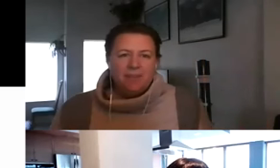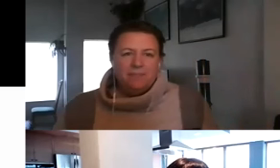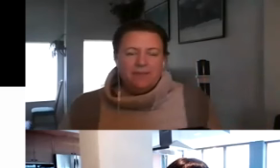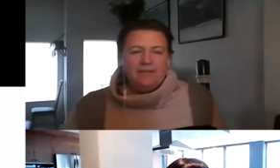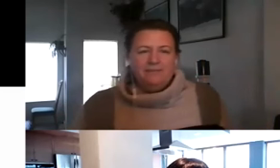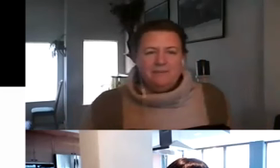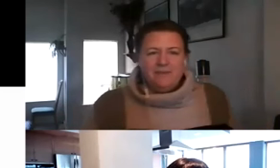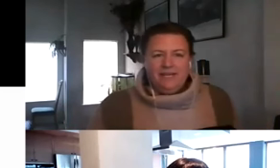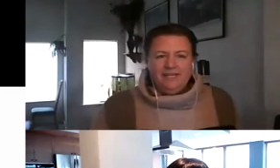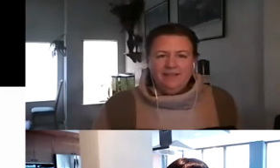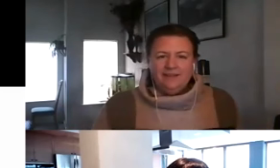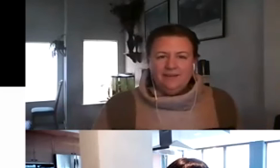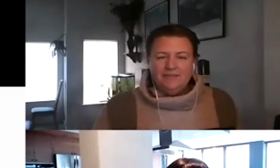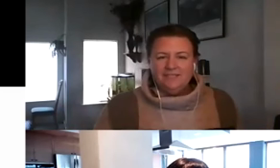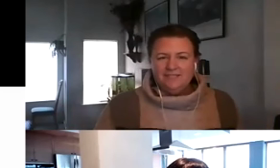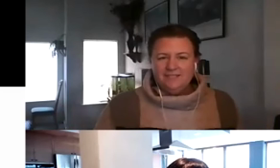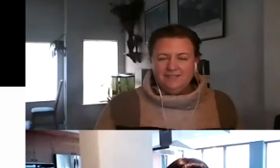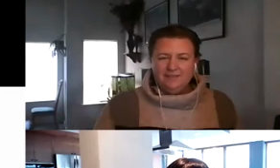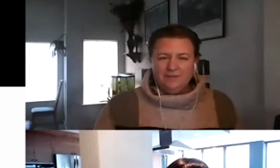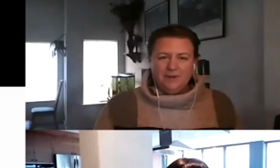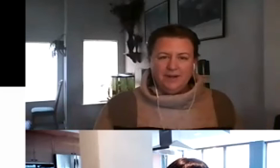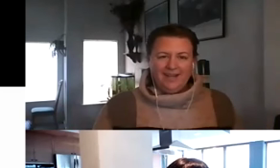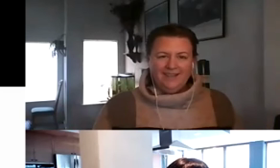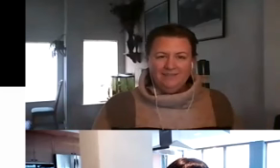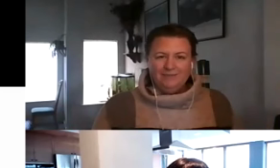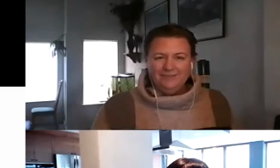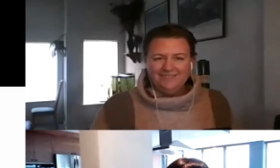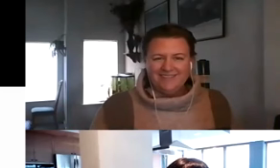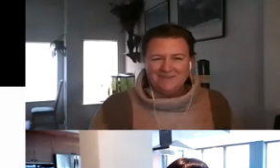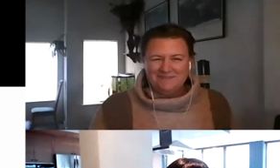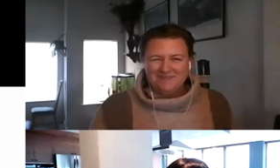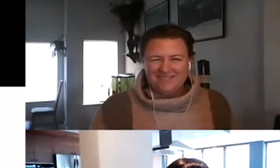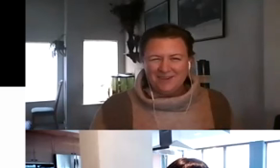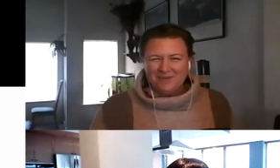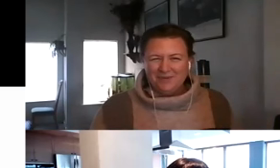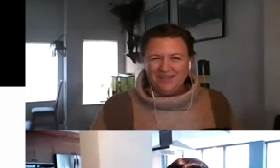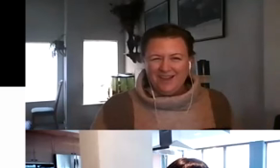So we're going to talk about the brain for a minute. This is uber high level.